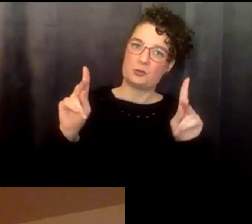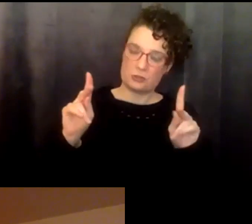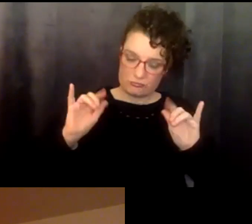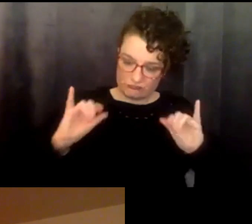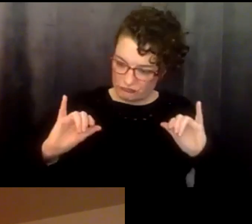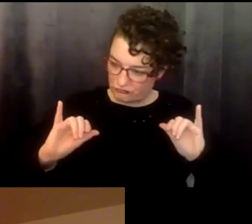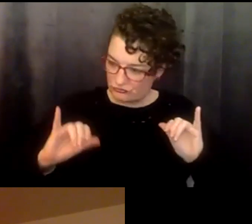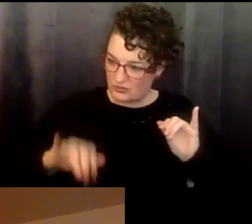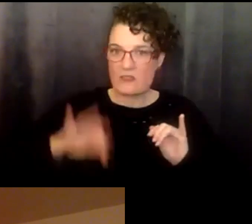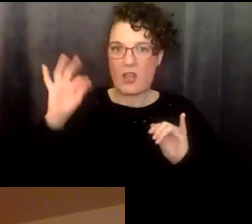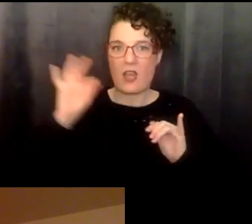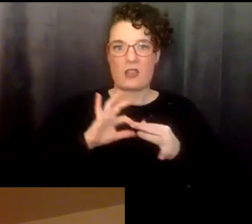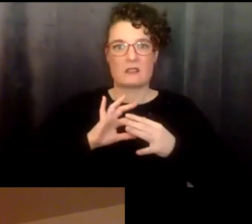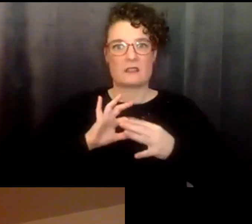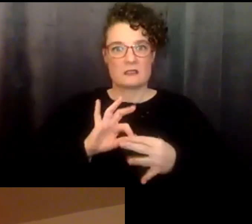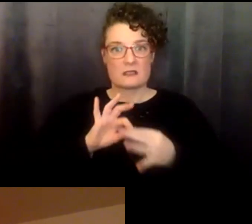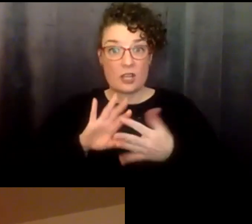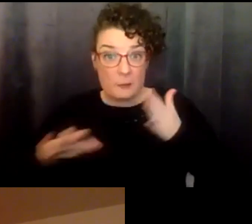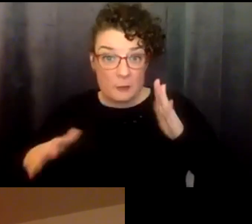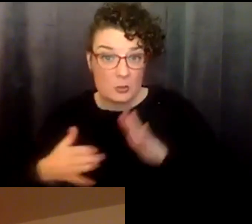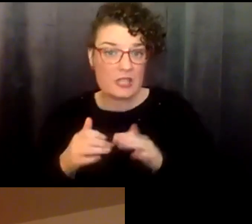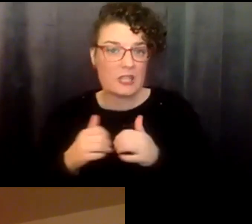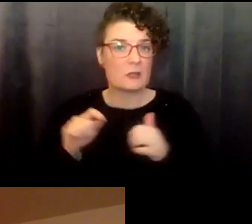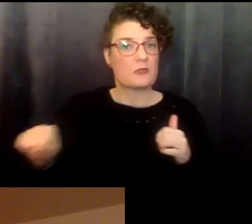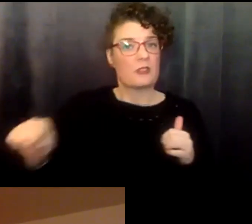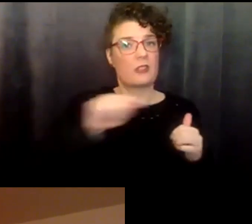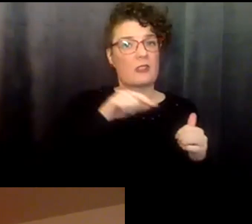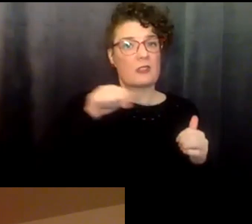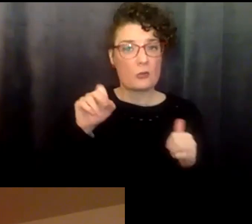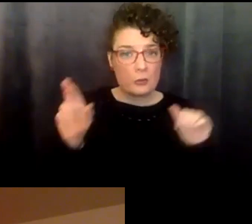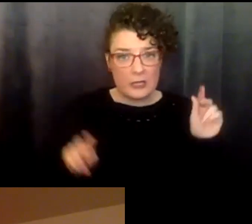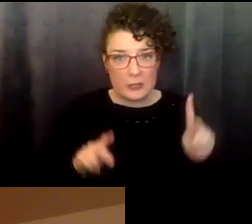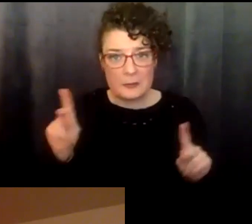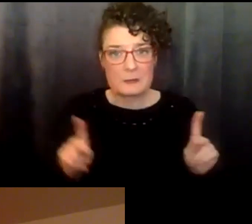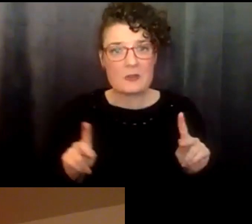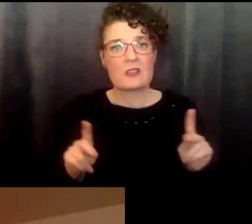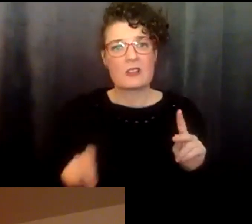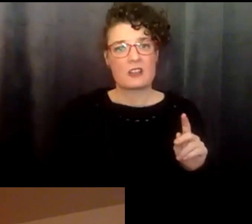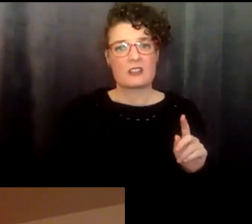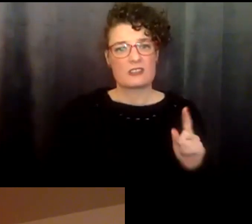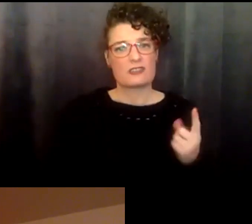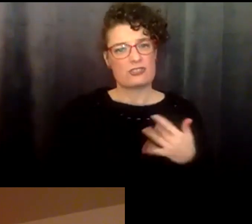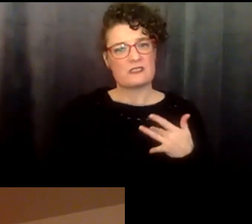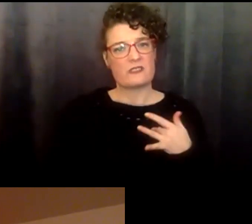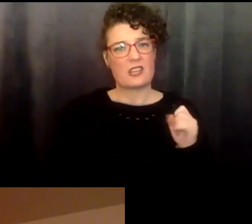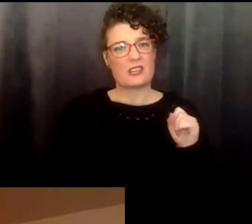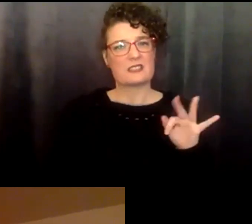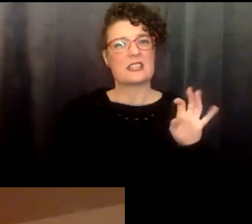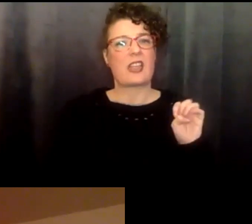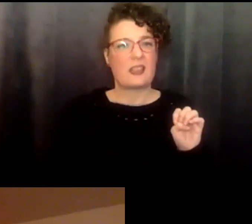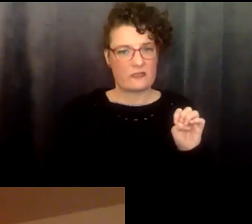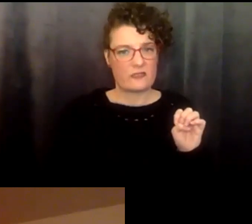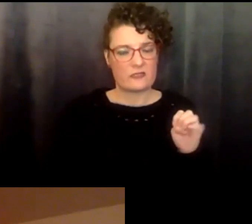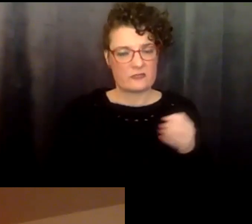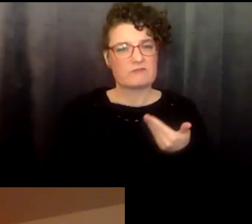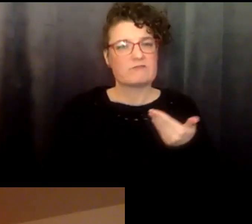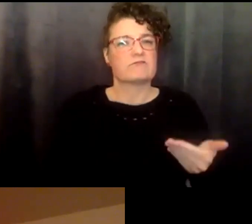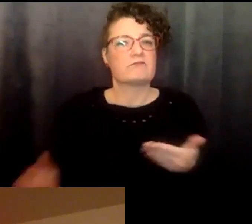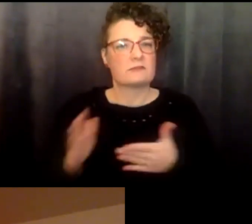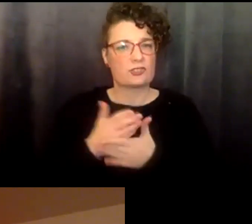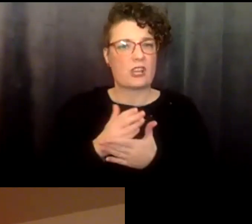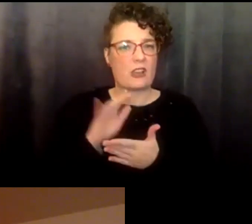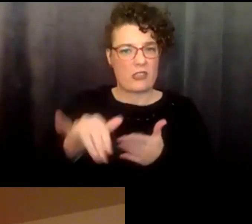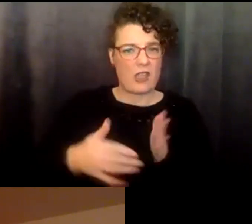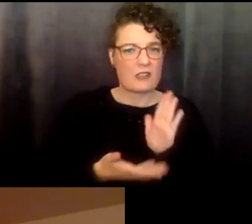in community with other queer people, and just have a safe space to share that work and to show